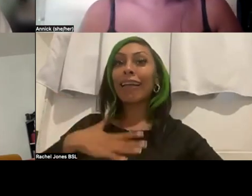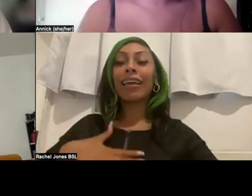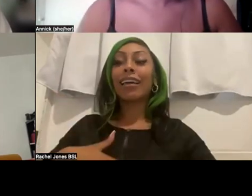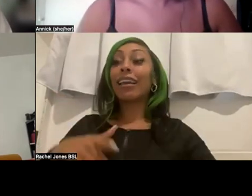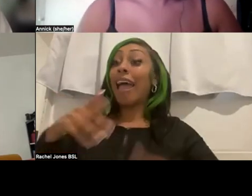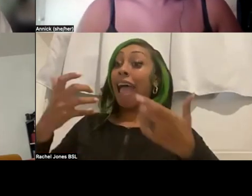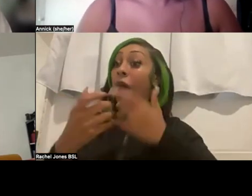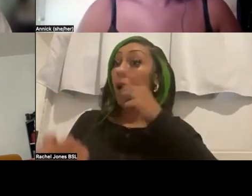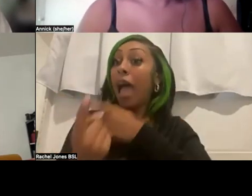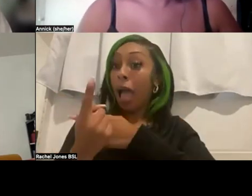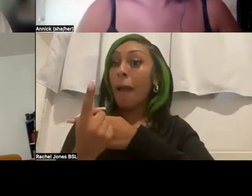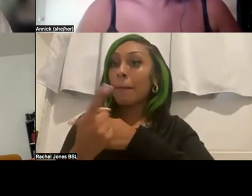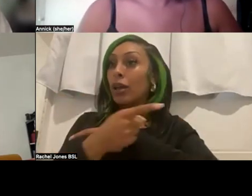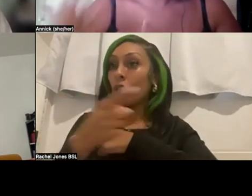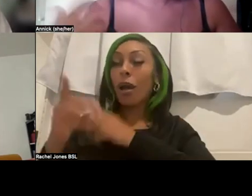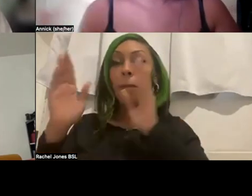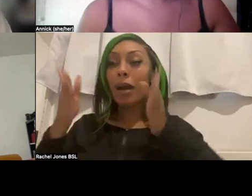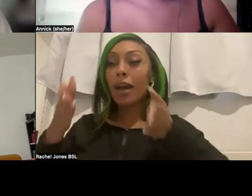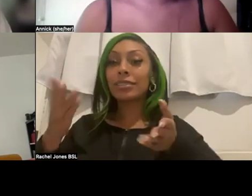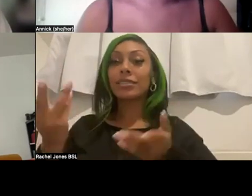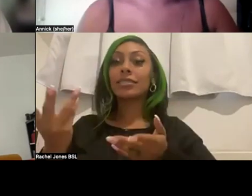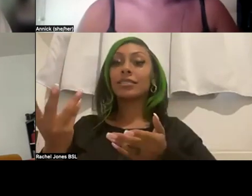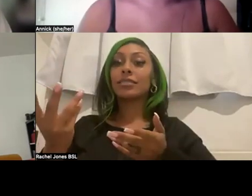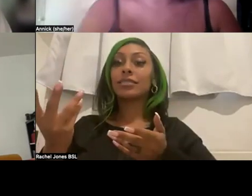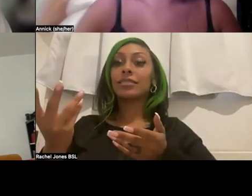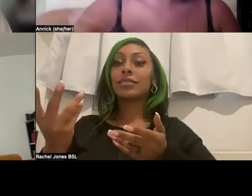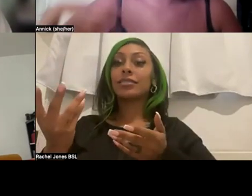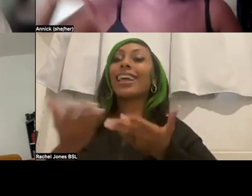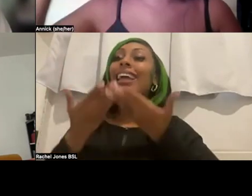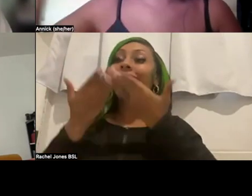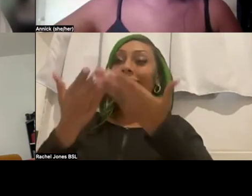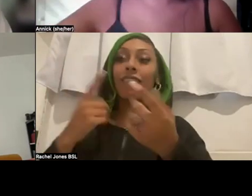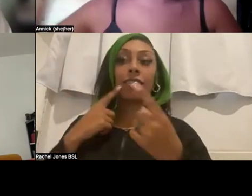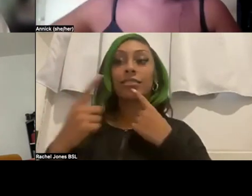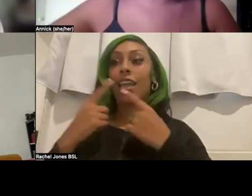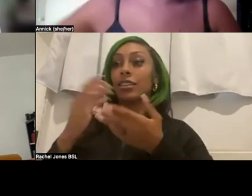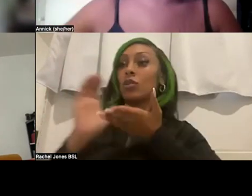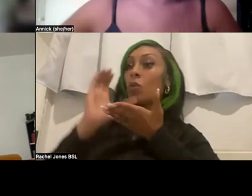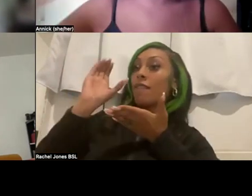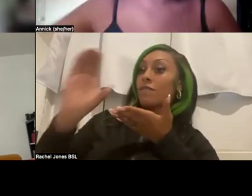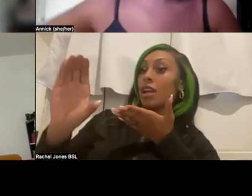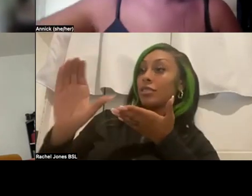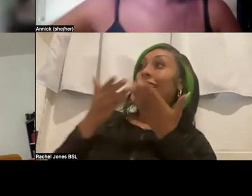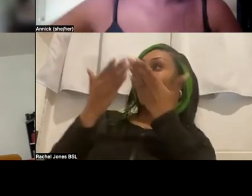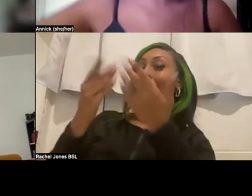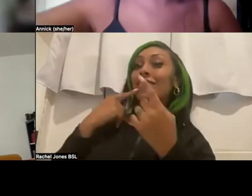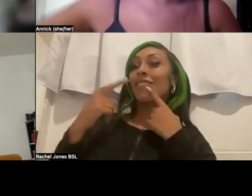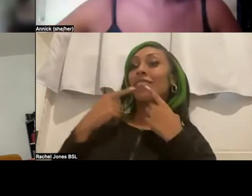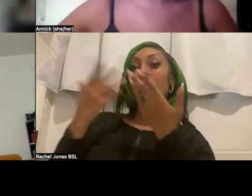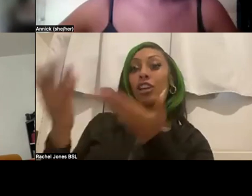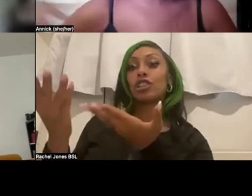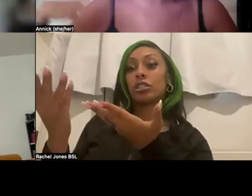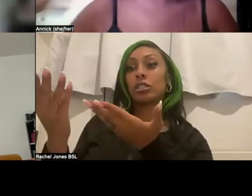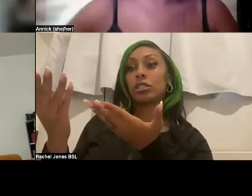to, you know, give over data to a funder that sometimes is going to go and give it to an agency that's going to go and give it to